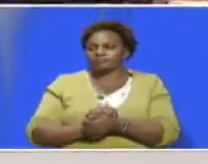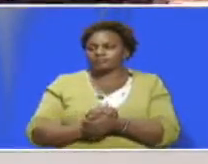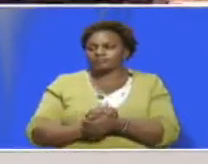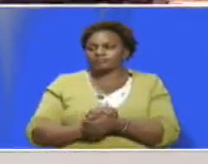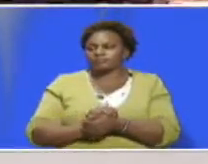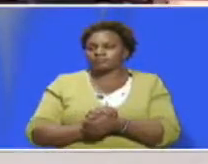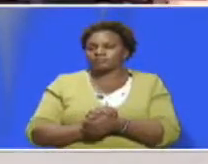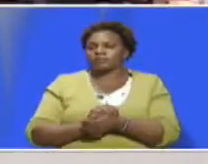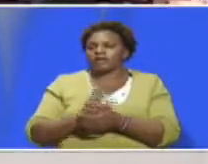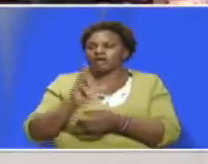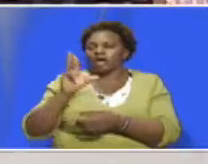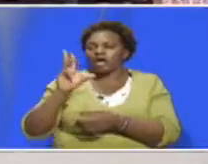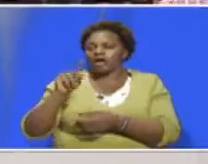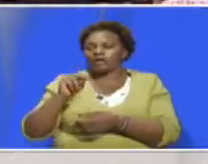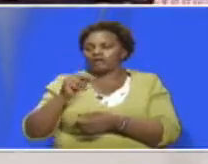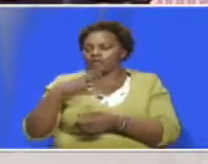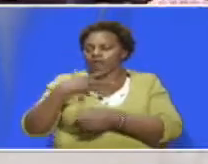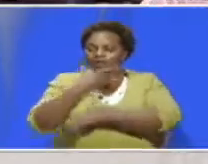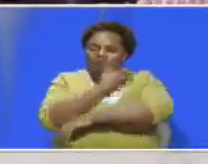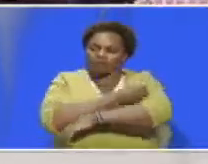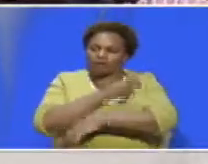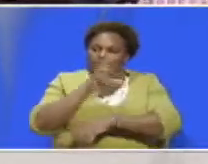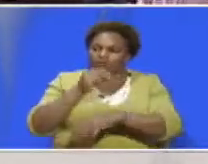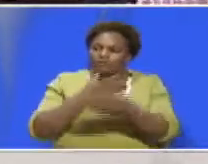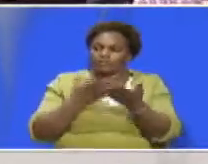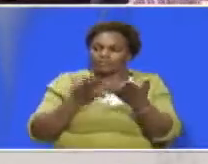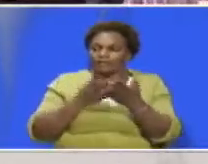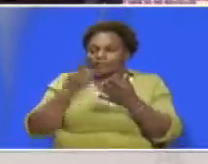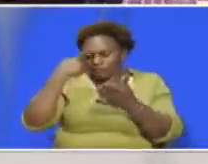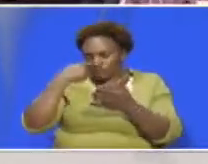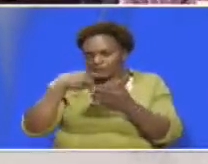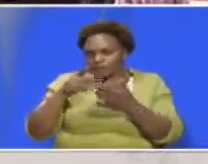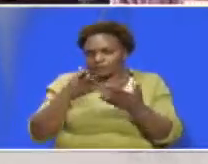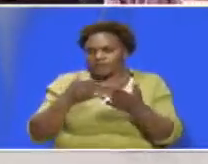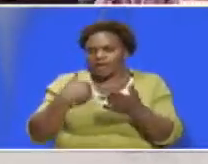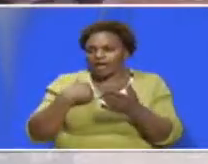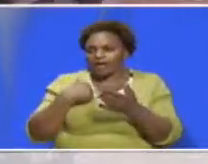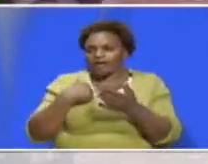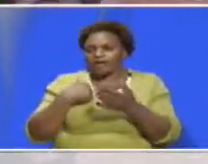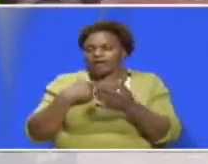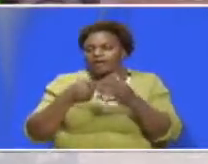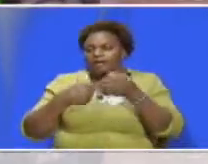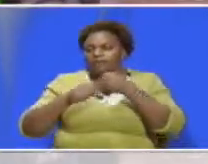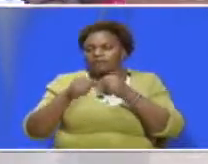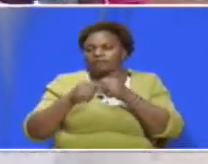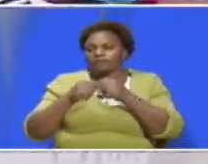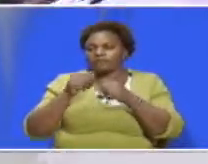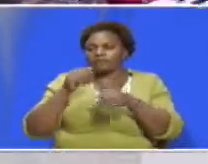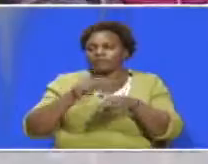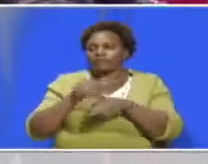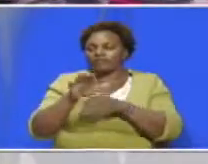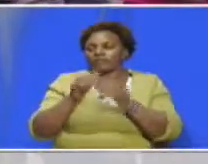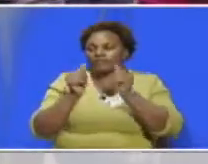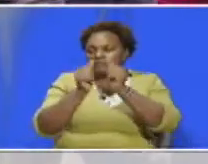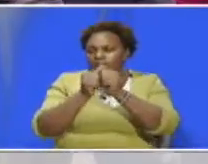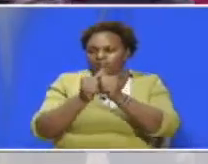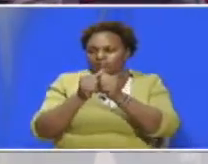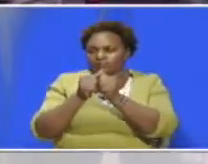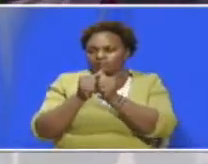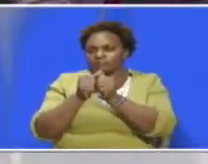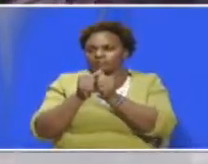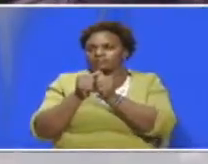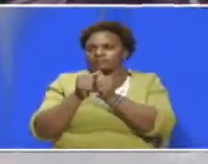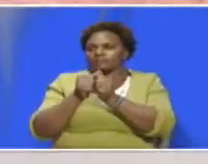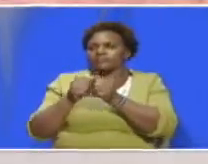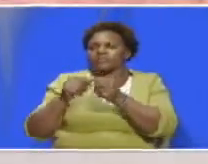The no vaccine, no service policy by the government now seems to have taken effect despite a court injunction.